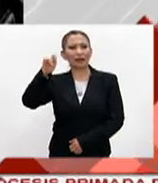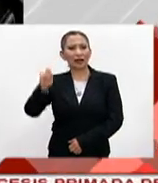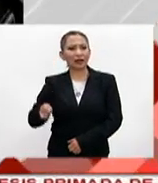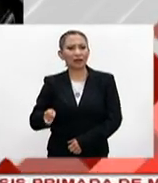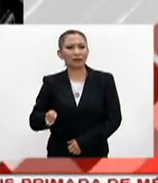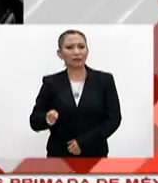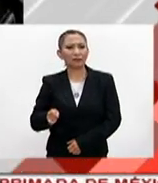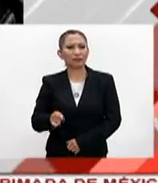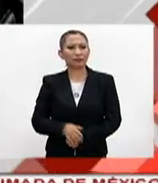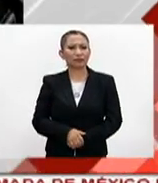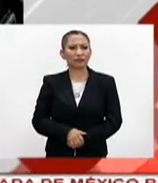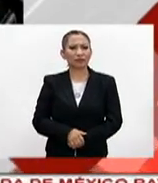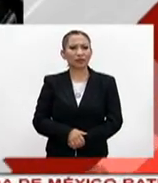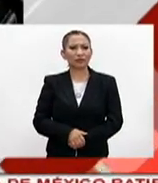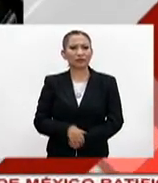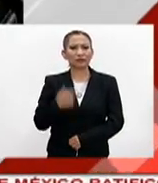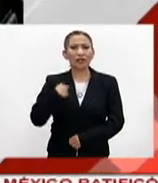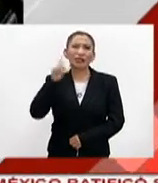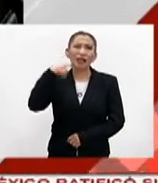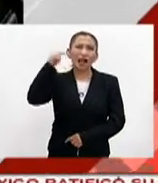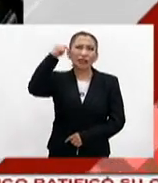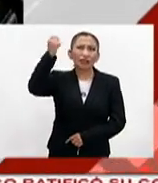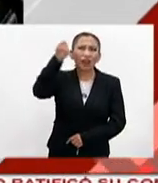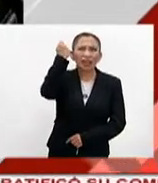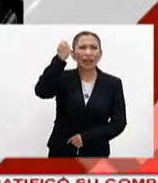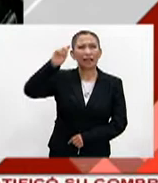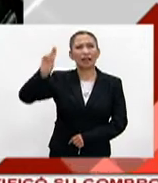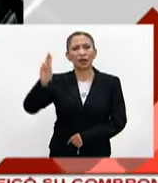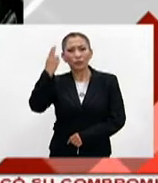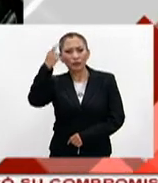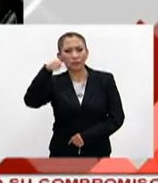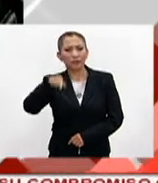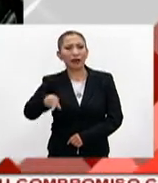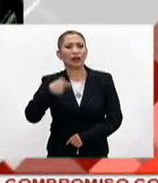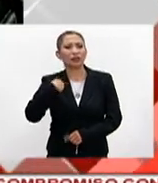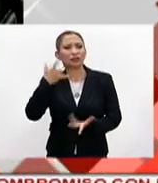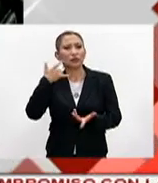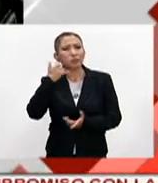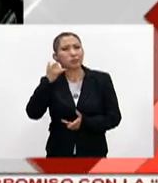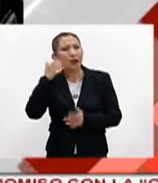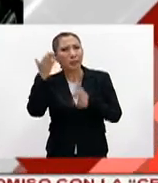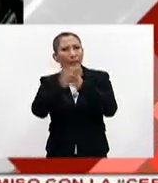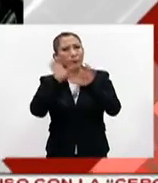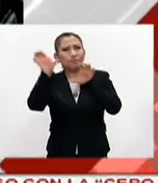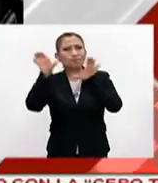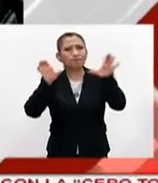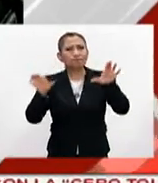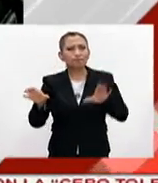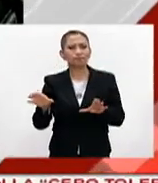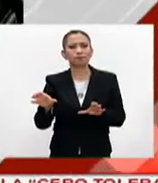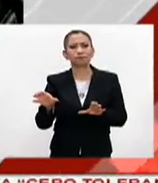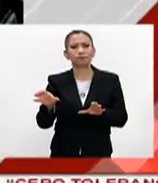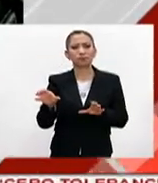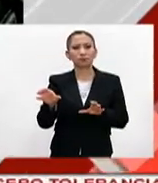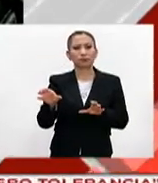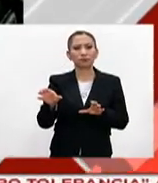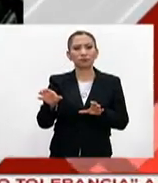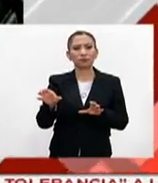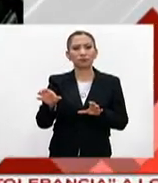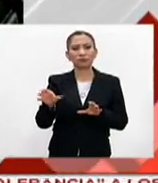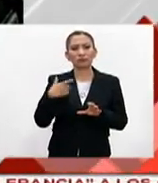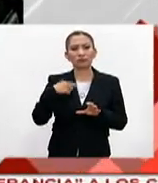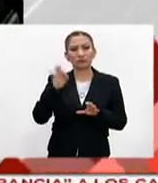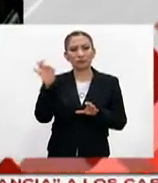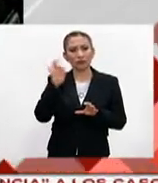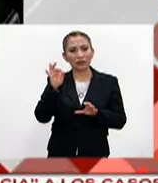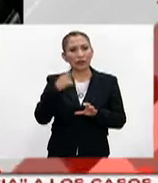We used to think that the theory of the universe could be divided into two parts. First, there were the laws